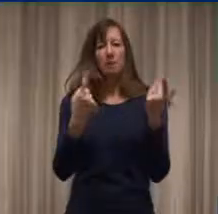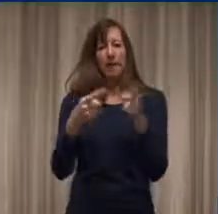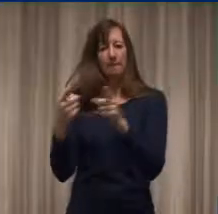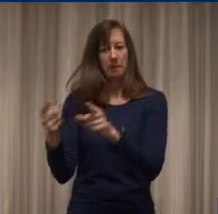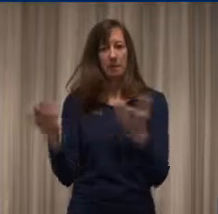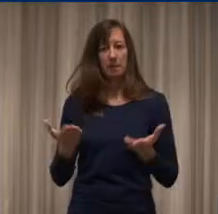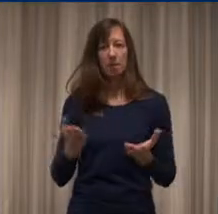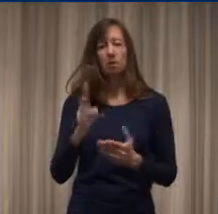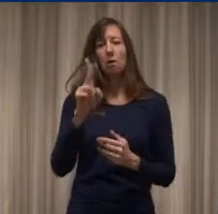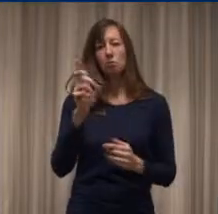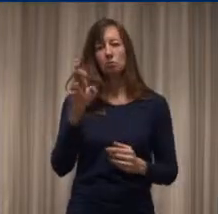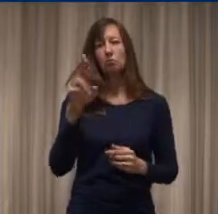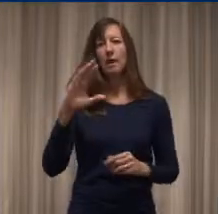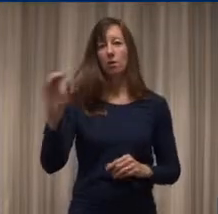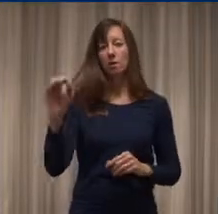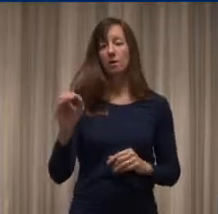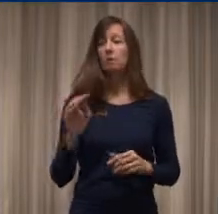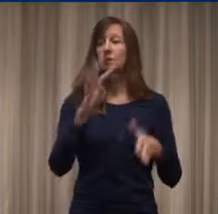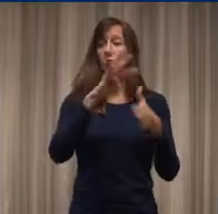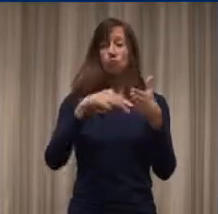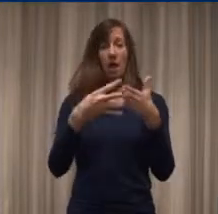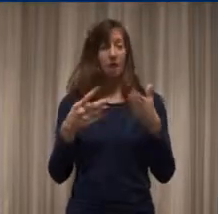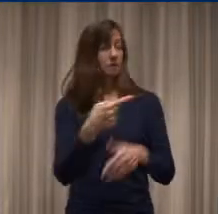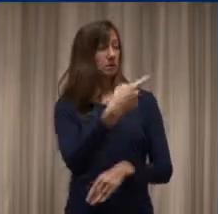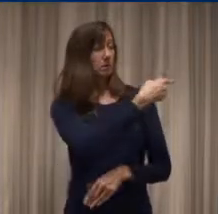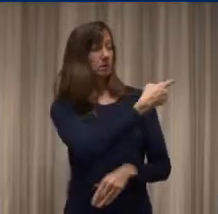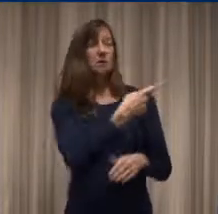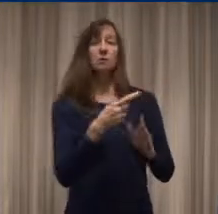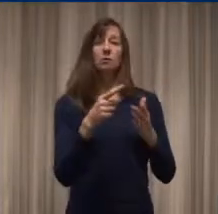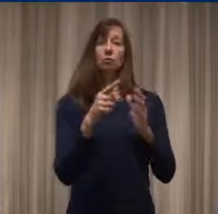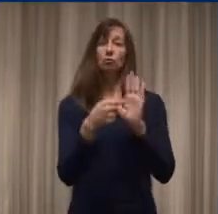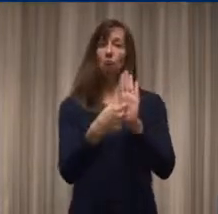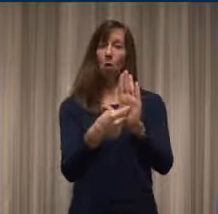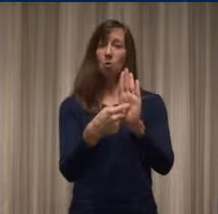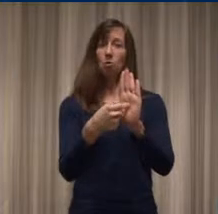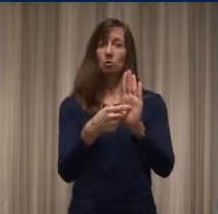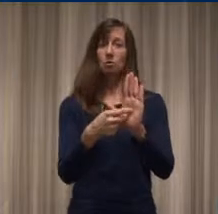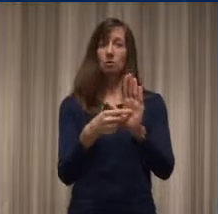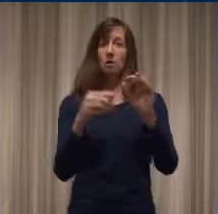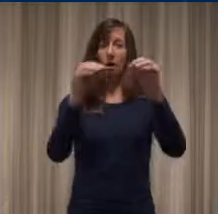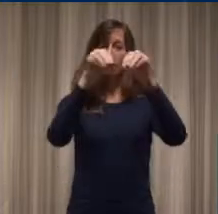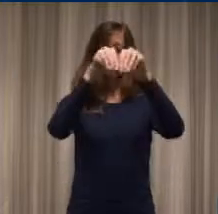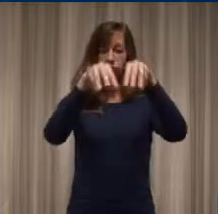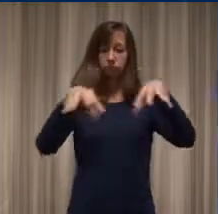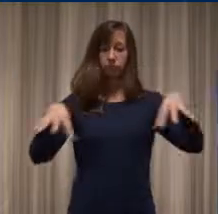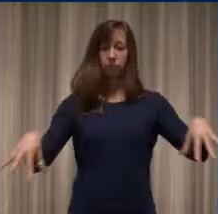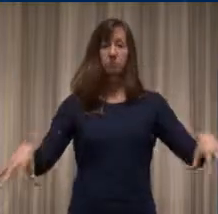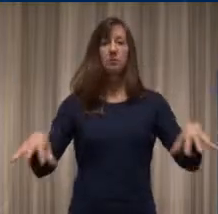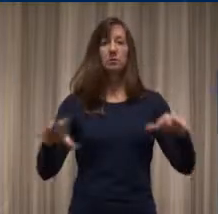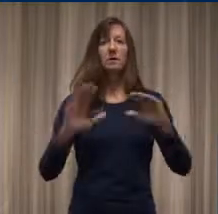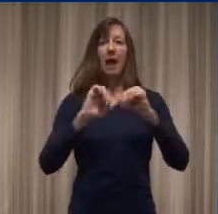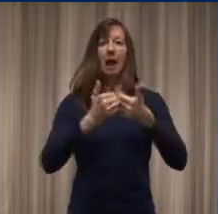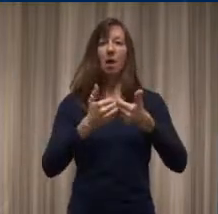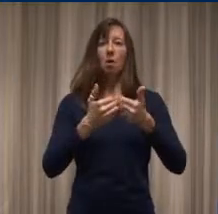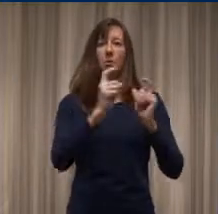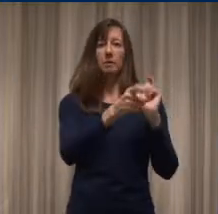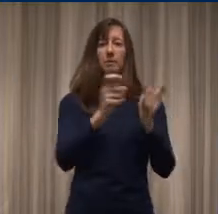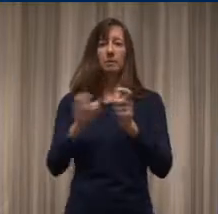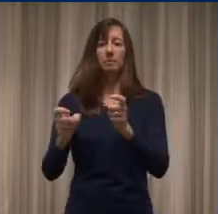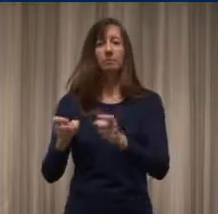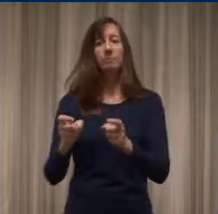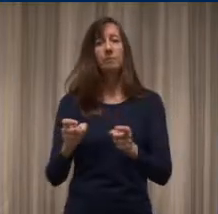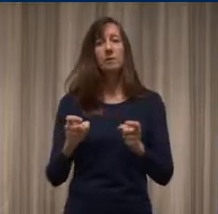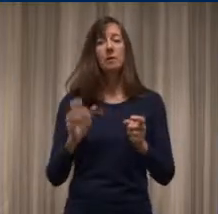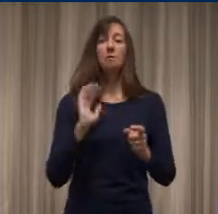you really what our infrastructure is like. It's a hub and spokes with our vaccine operations at the